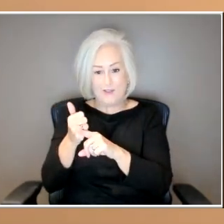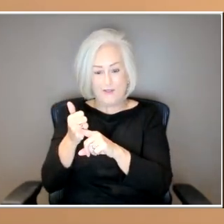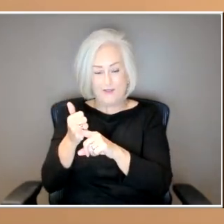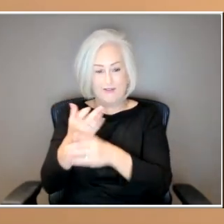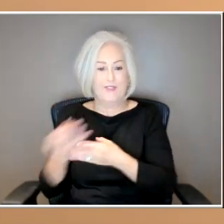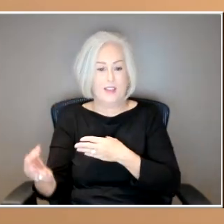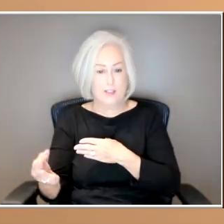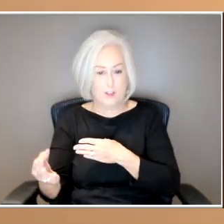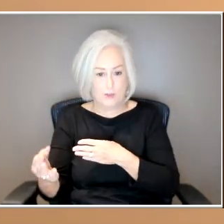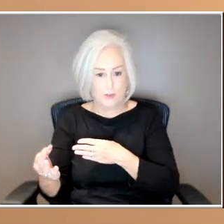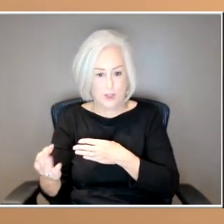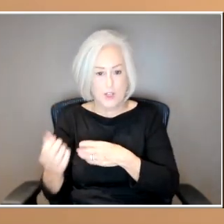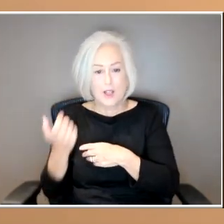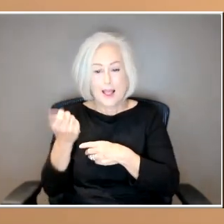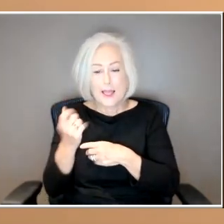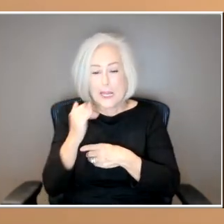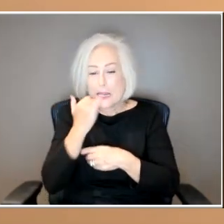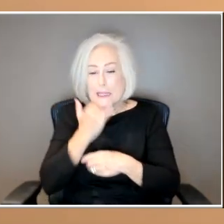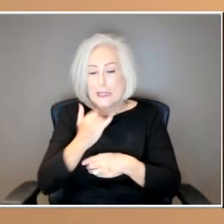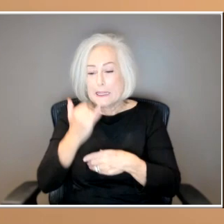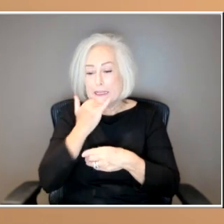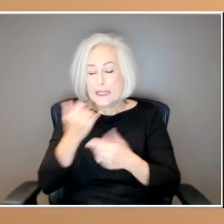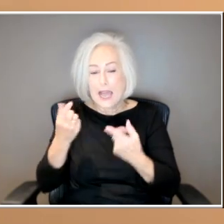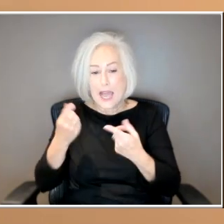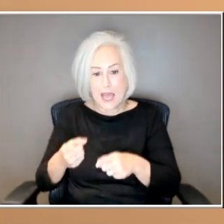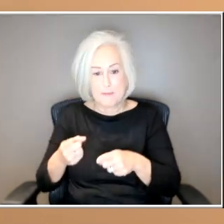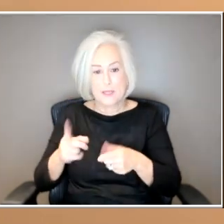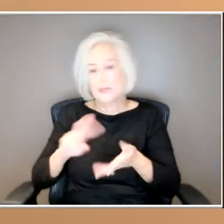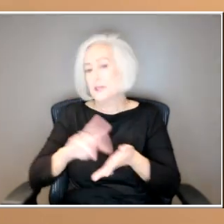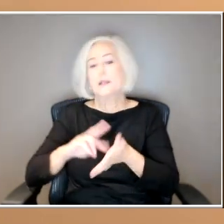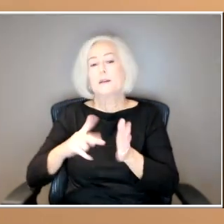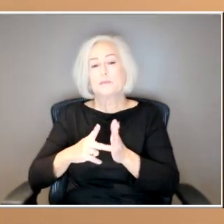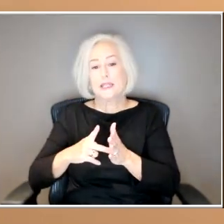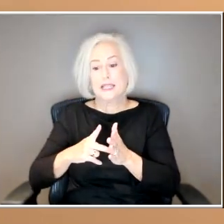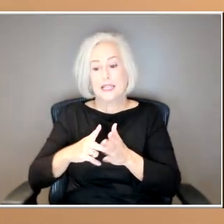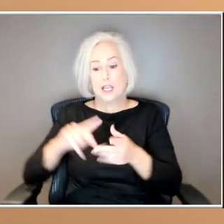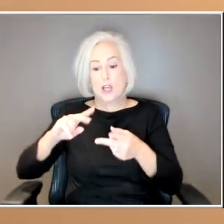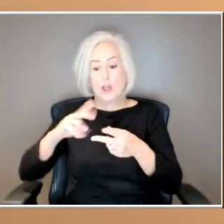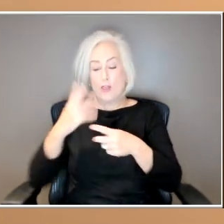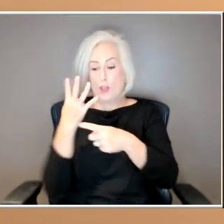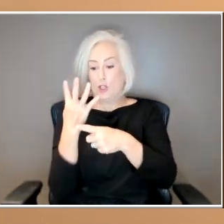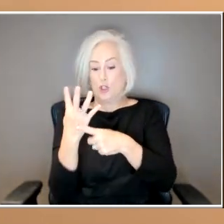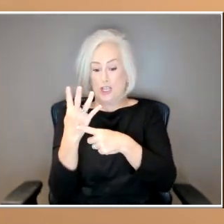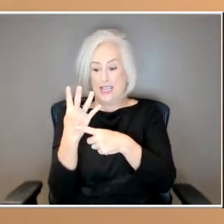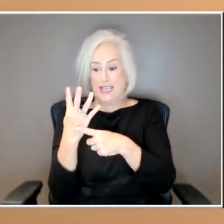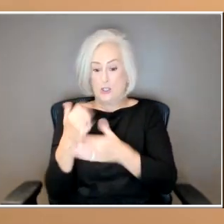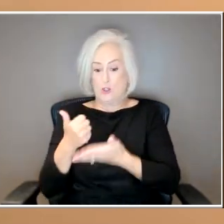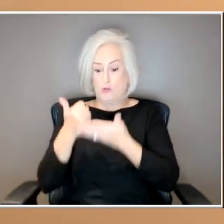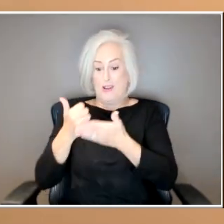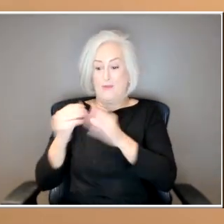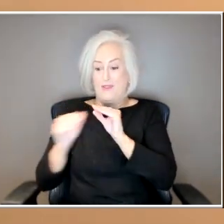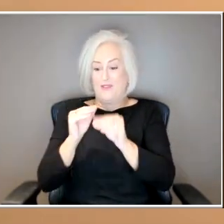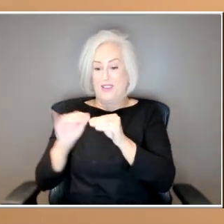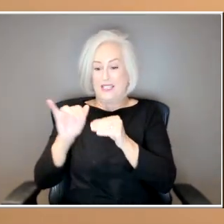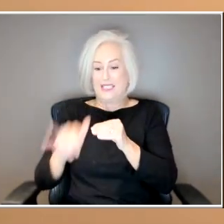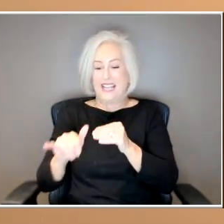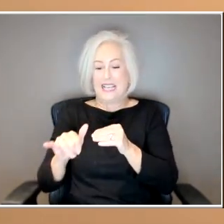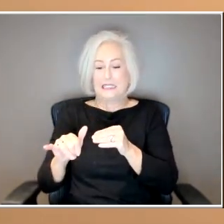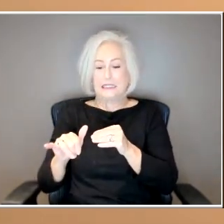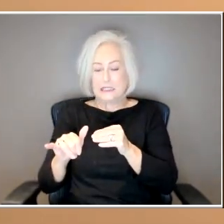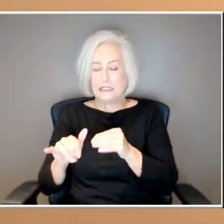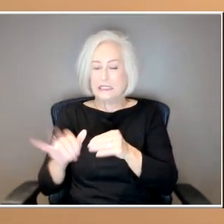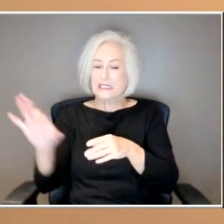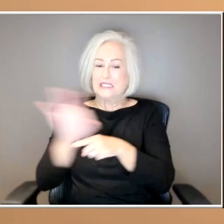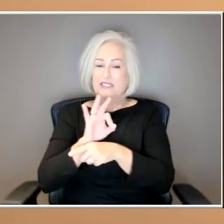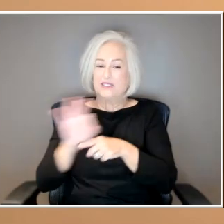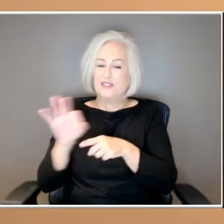little mistakes that are made, our genes that usually would fix those, they don't function as well. So then the errors happen at the same rate